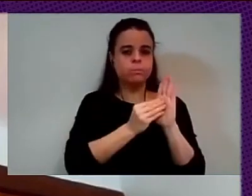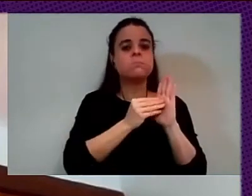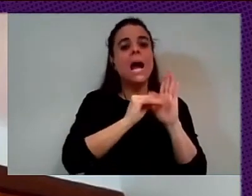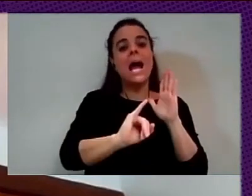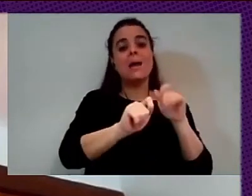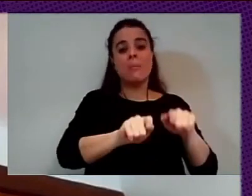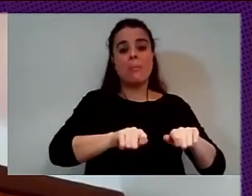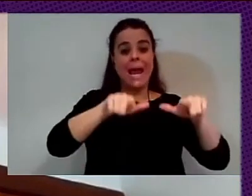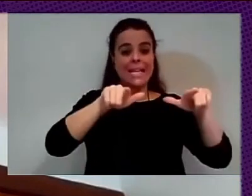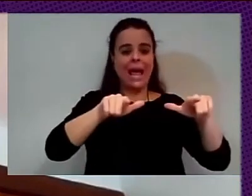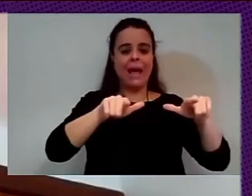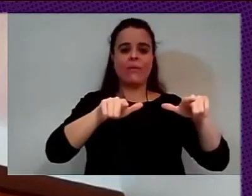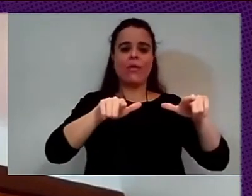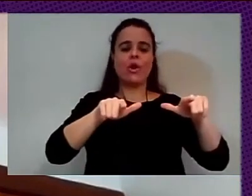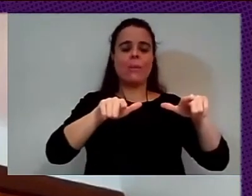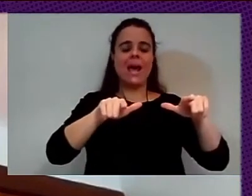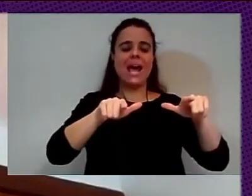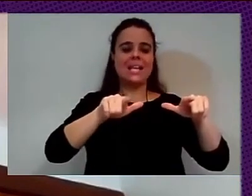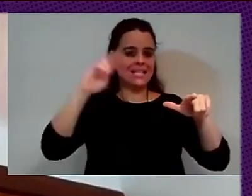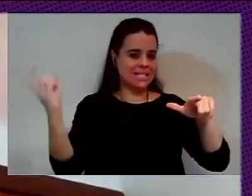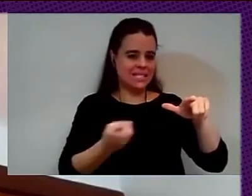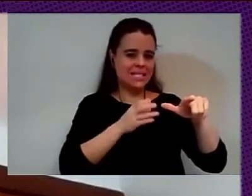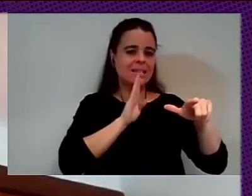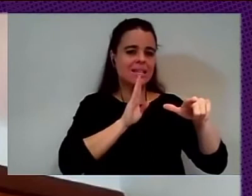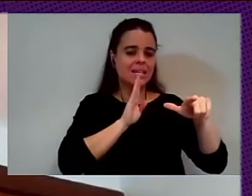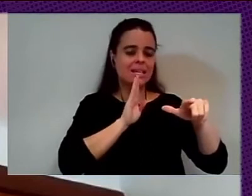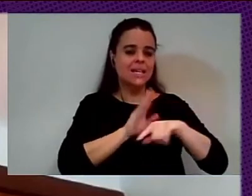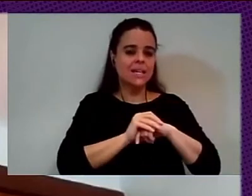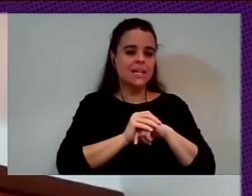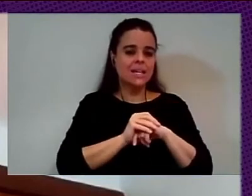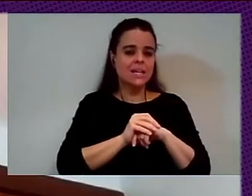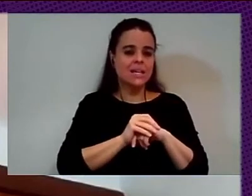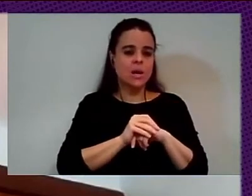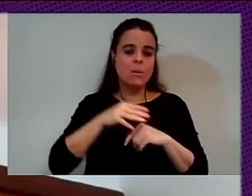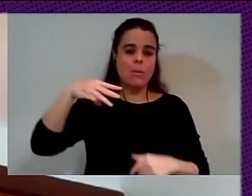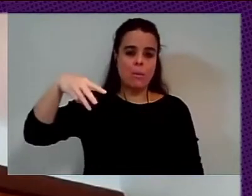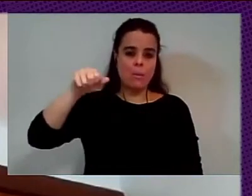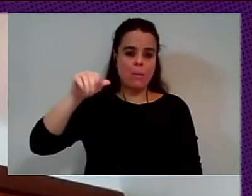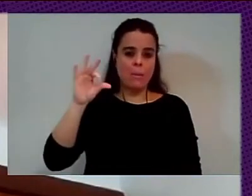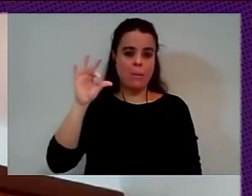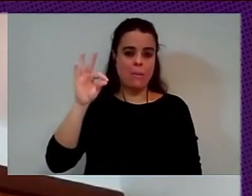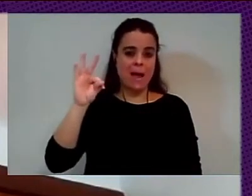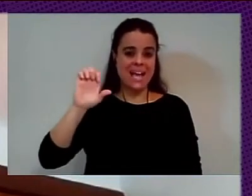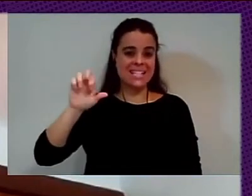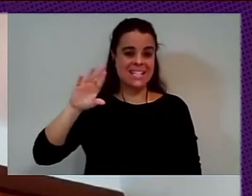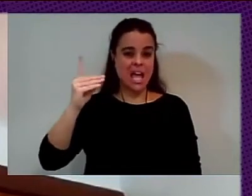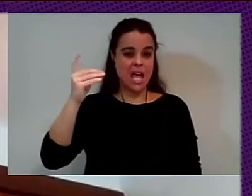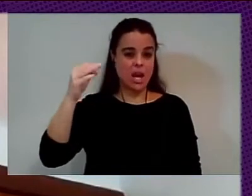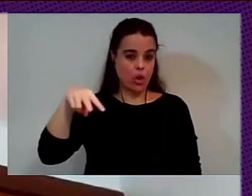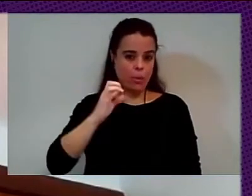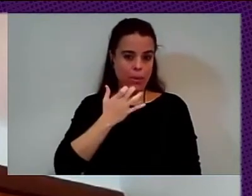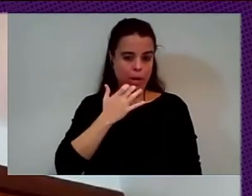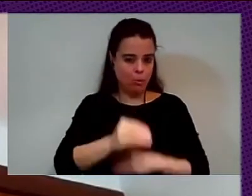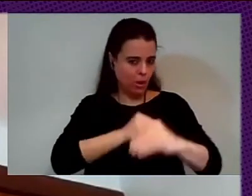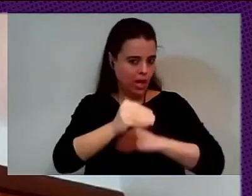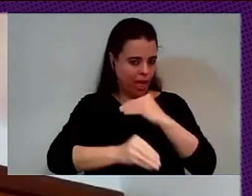the service that you have. The way Mastodon works at present is that anybody can open up